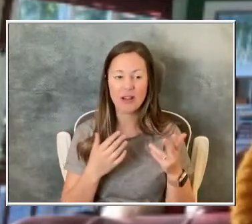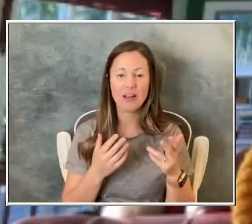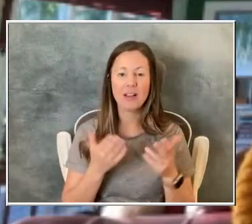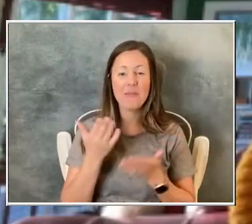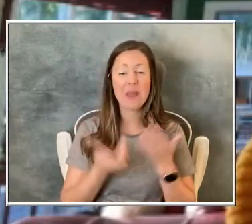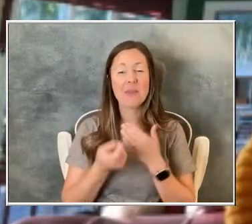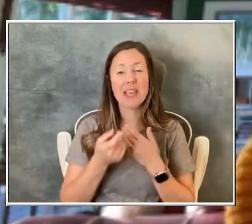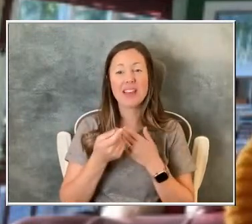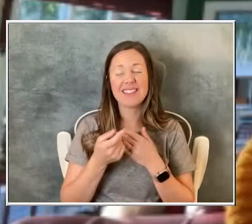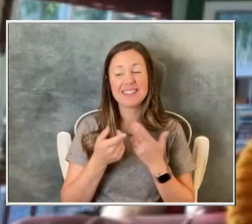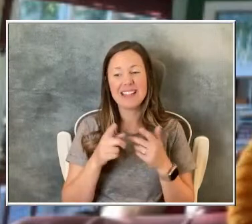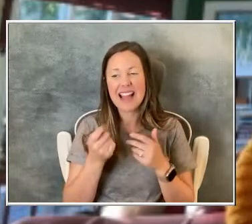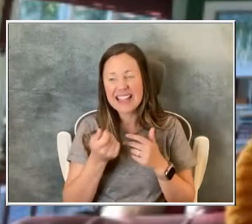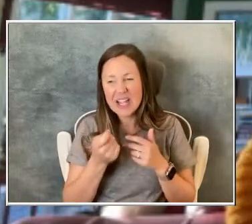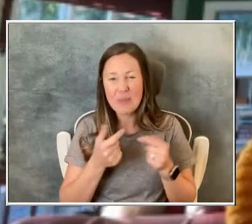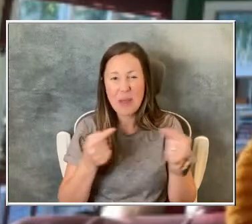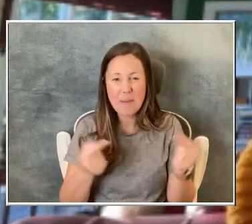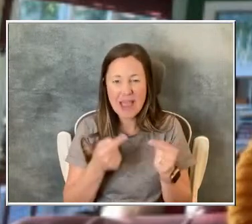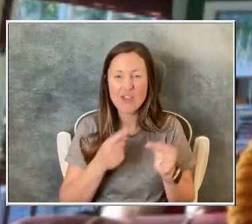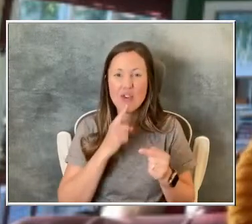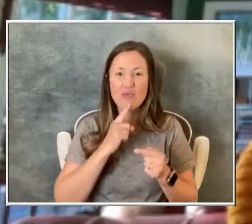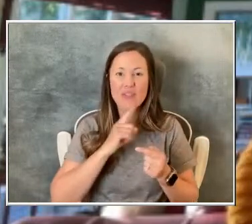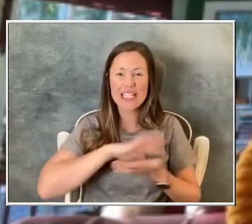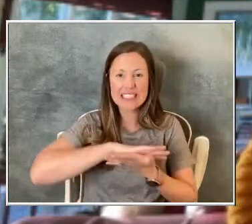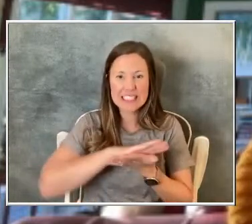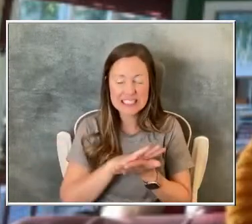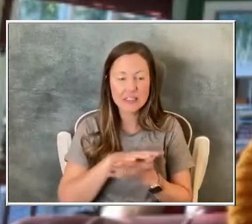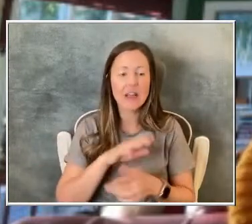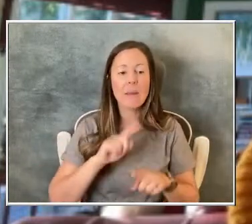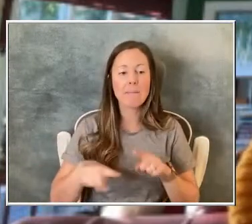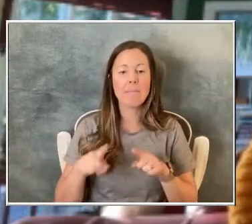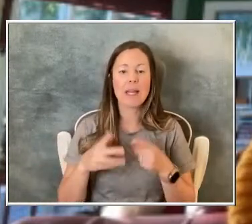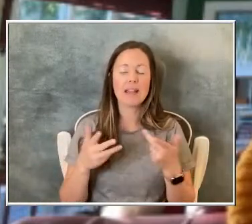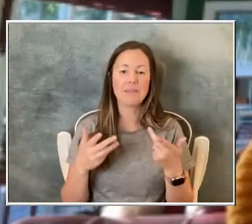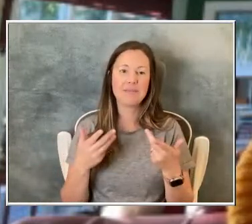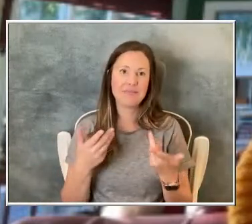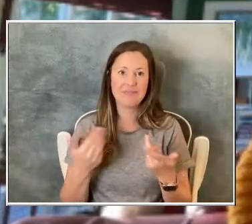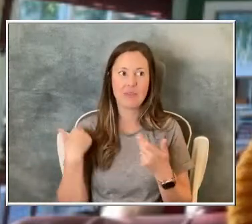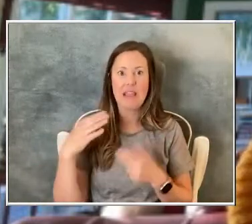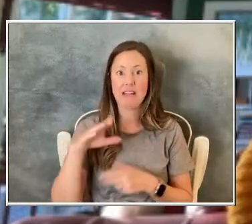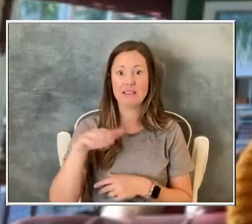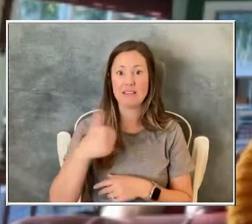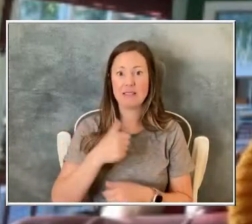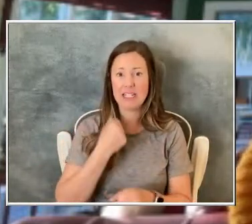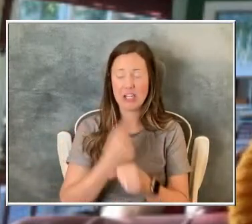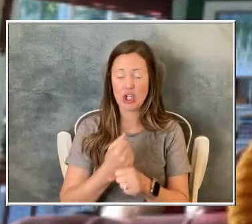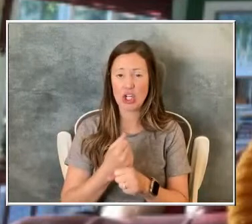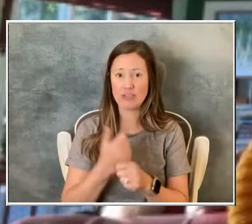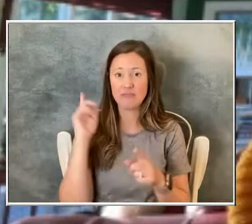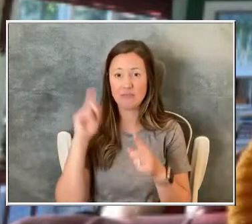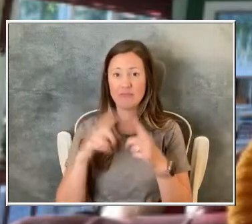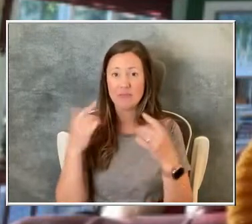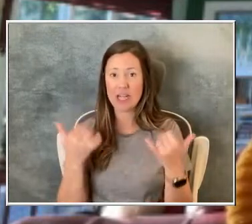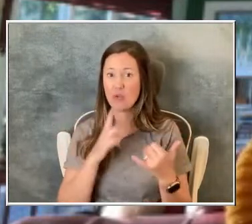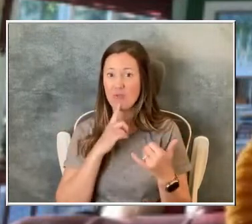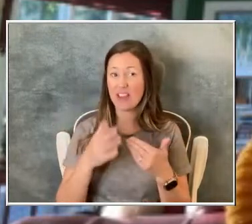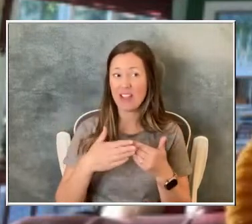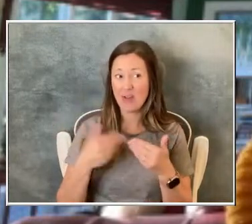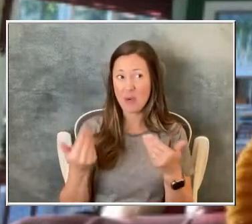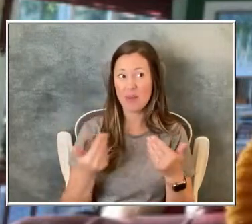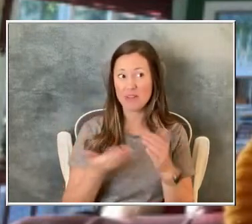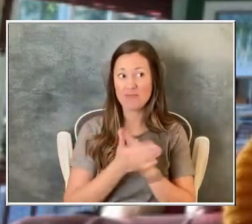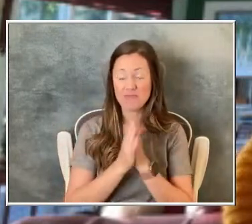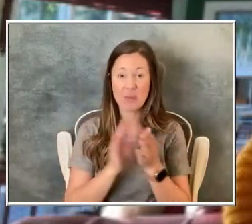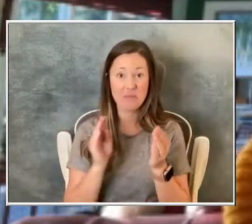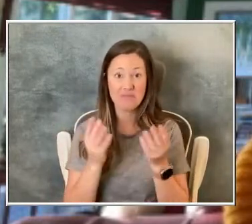painful. All this squeezing, but the last, I would say, 10 years, it's almost a comfortable